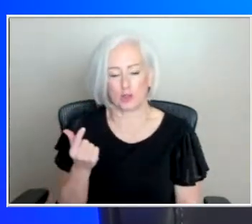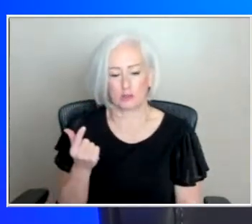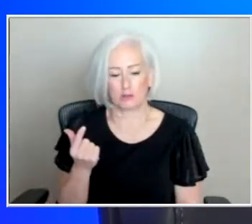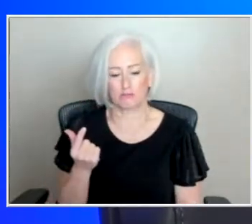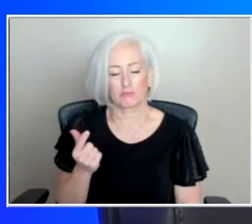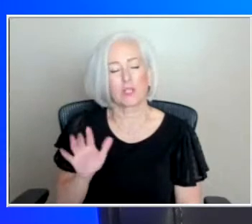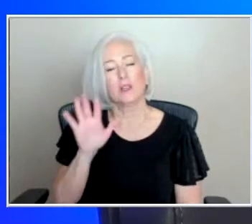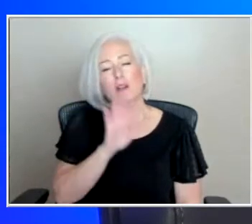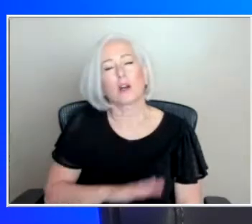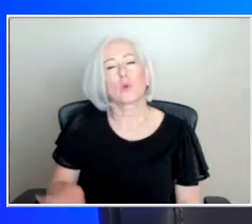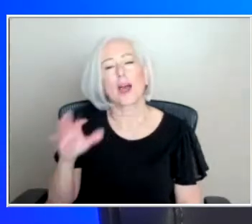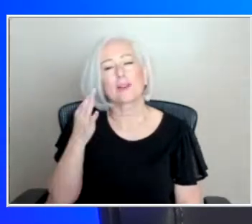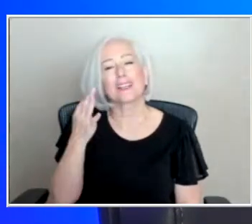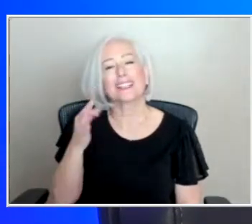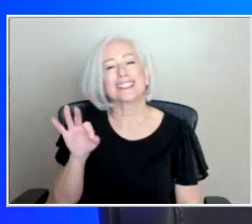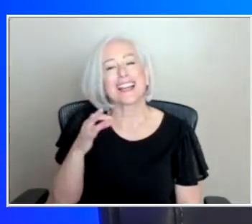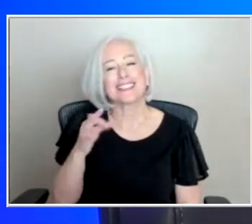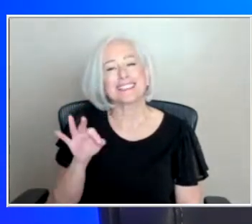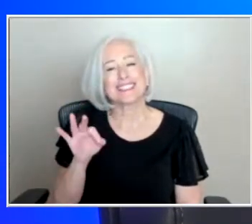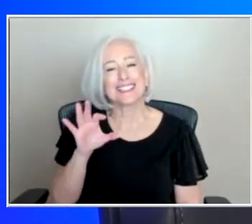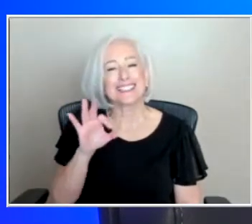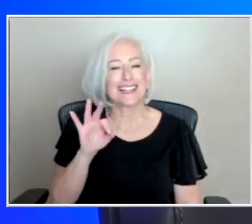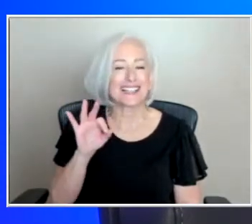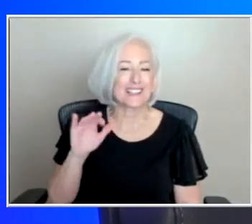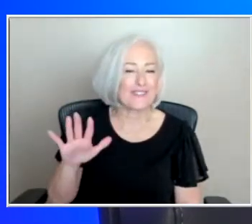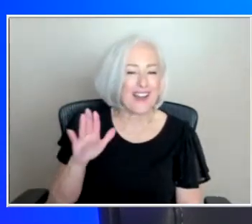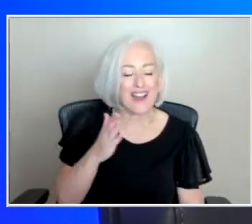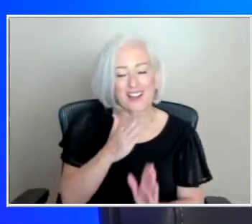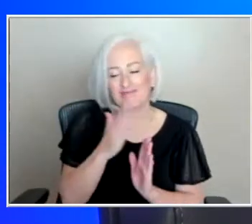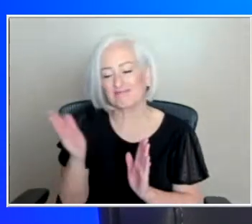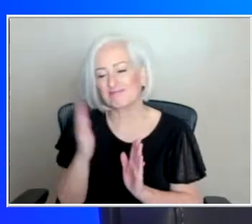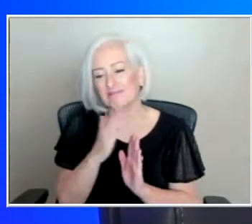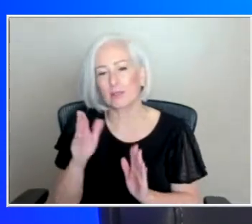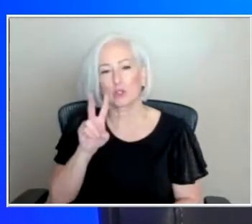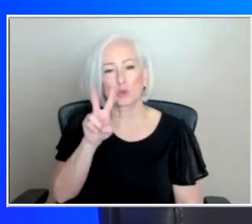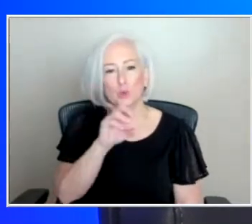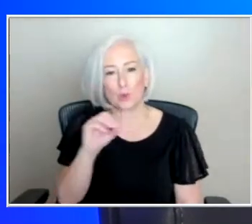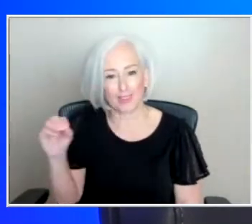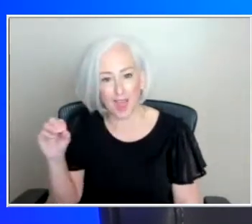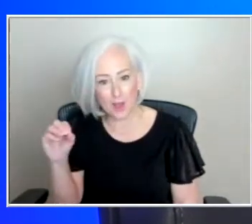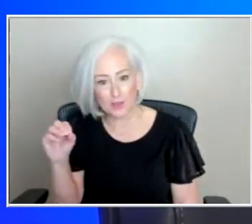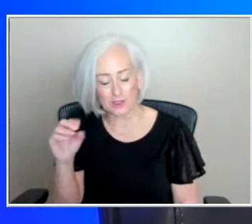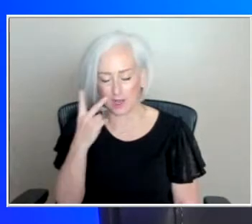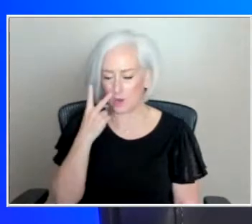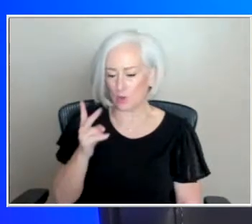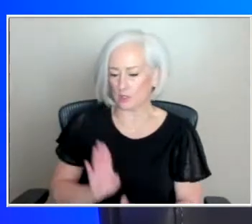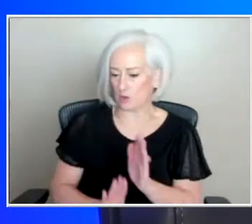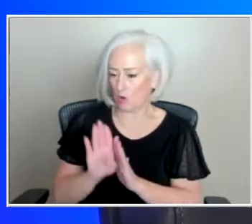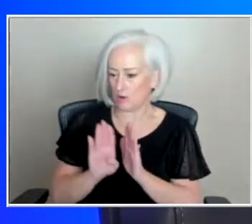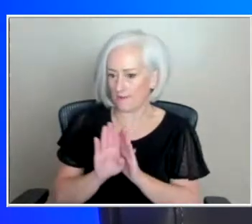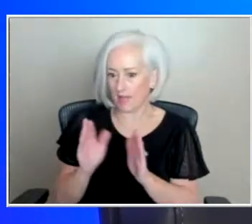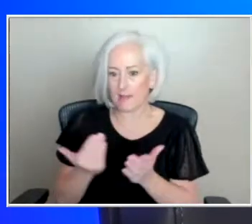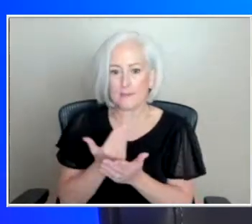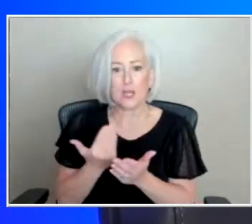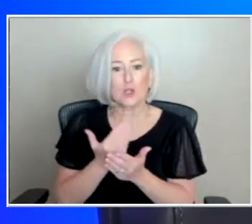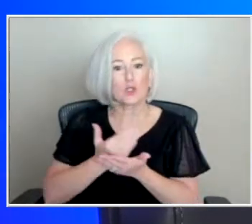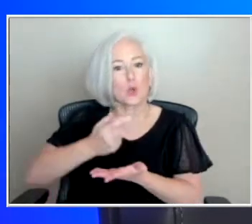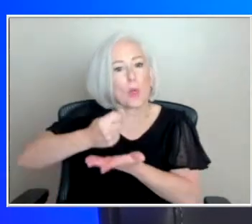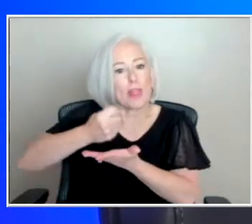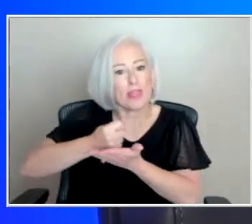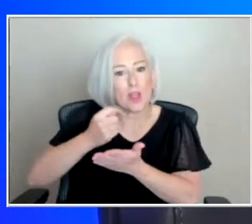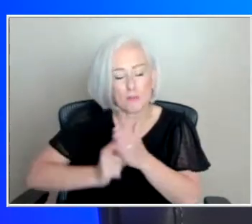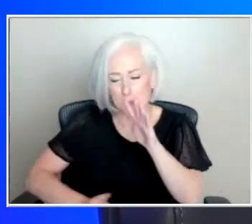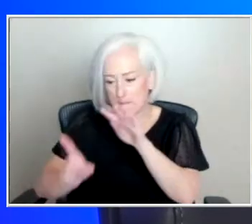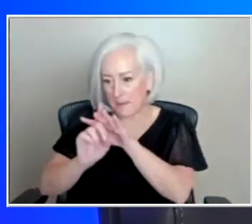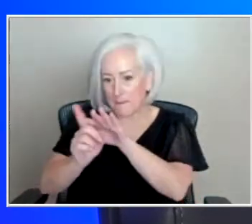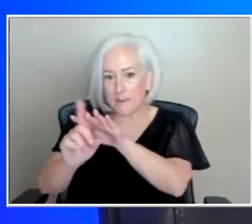the early 2000s, there is this development of new therapies, and this is because of the research that